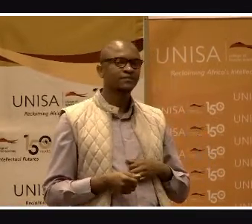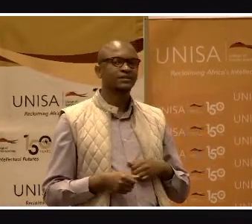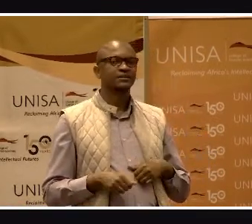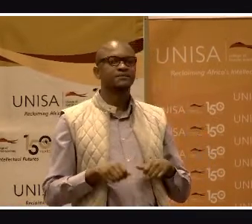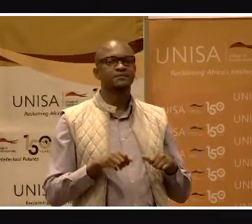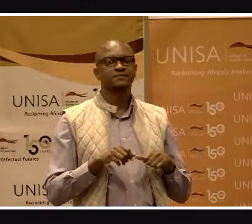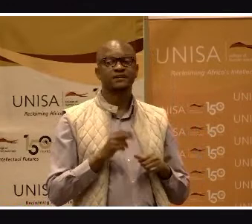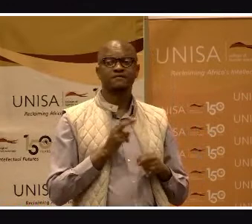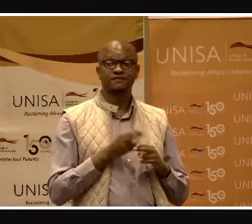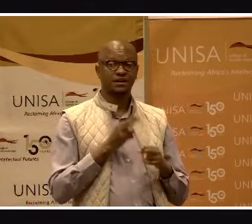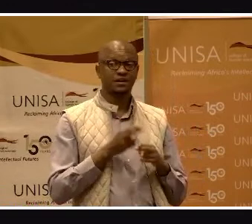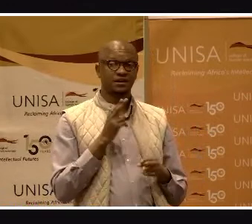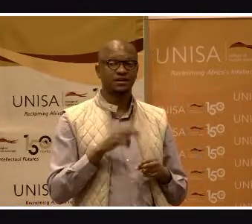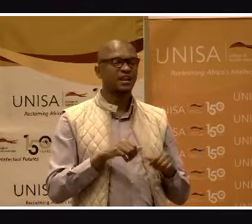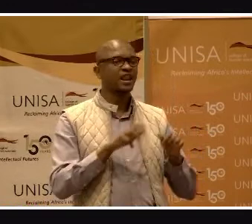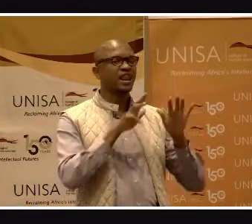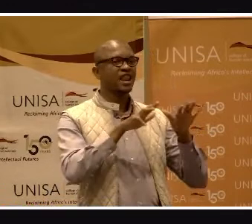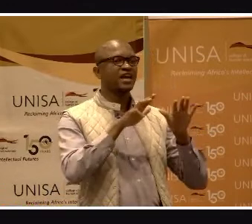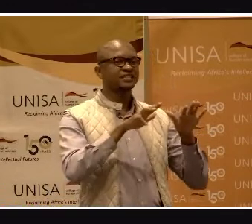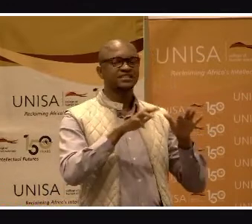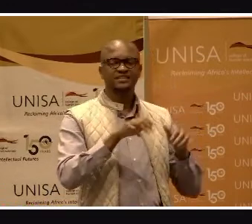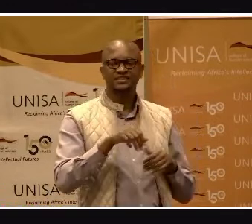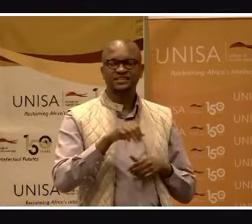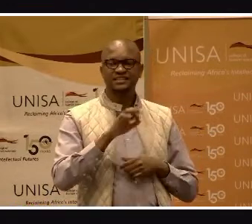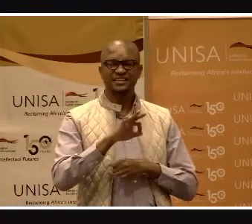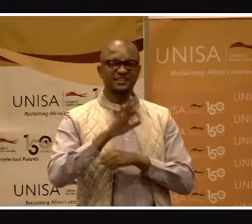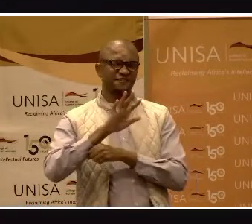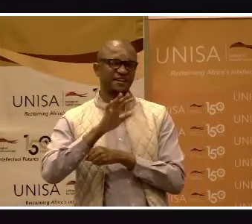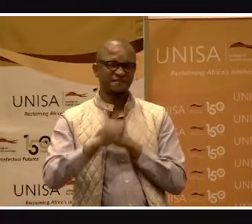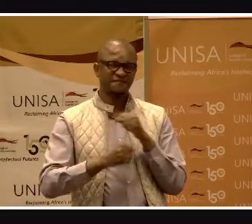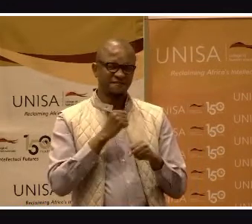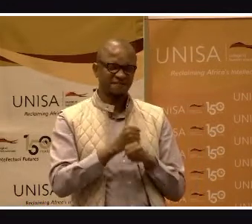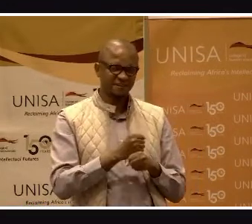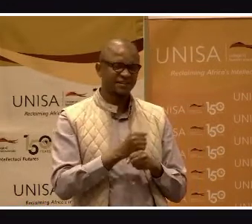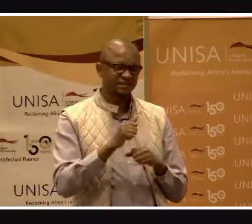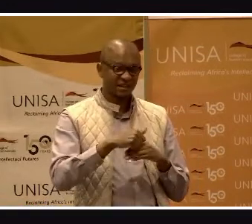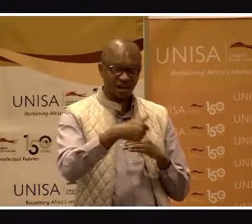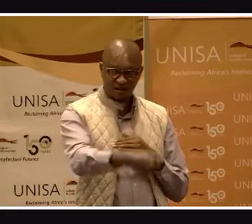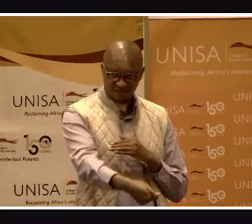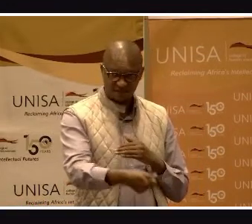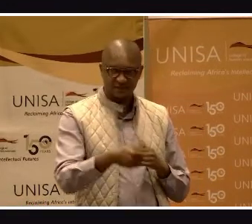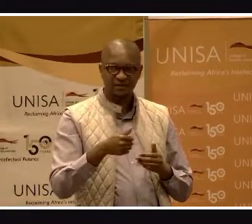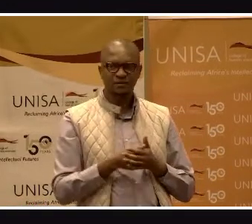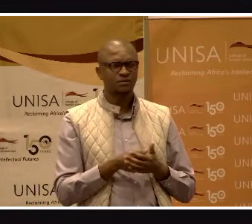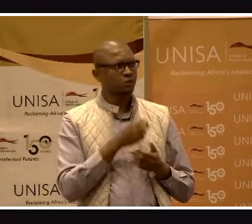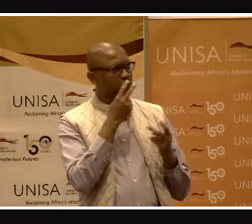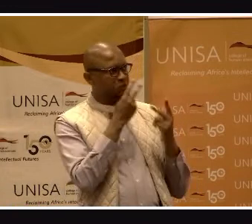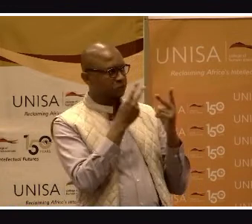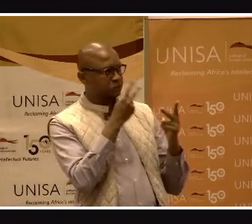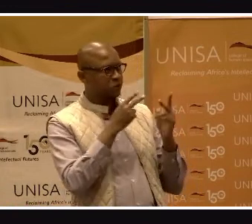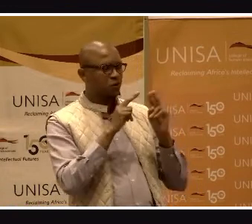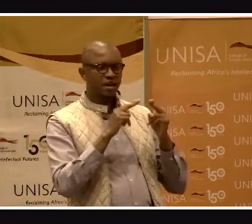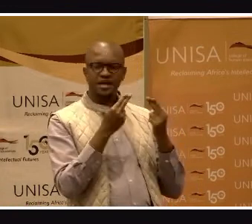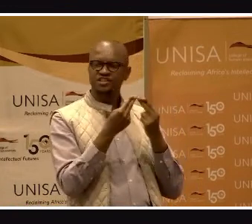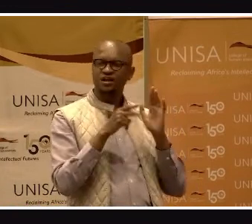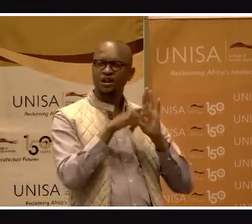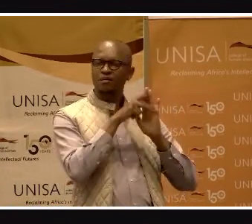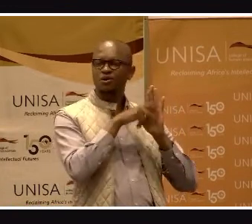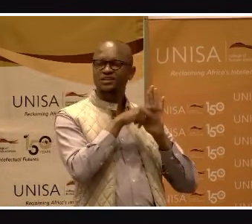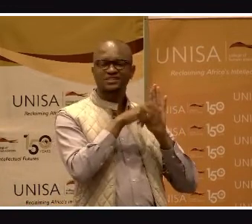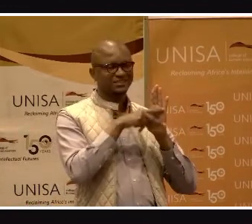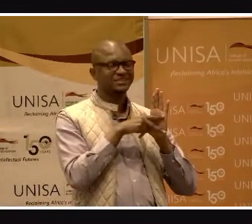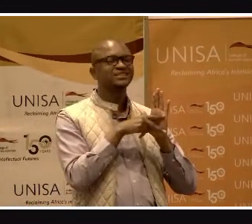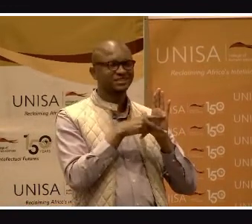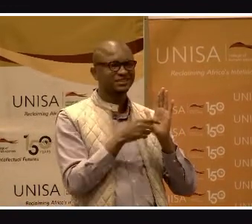found on the screen. In 1995, that is another 25 years after, we saw national policies changed or started to change